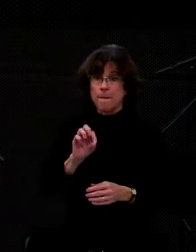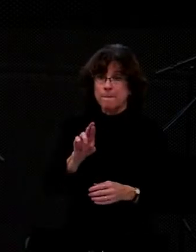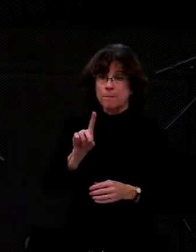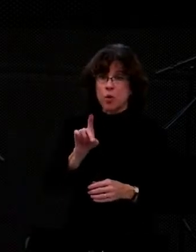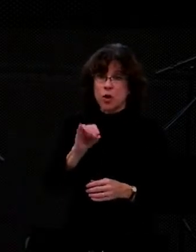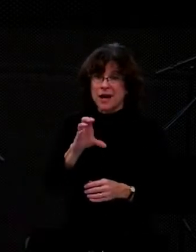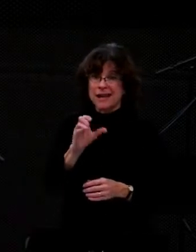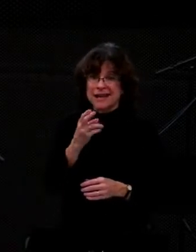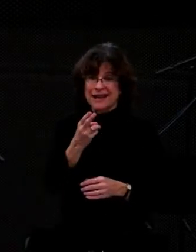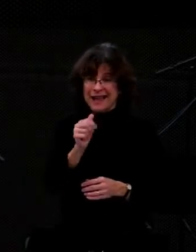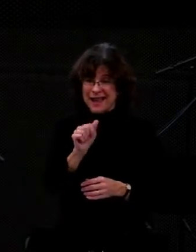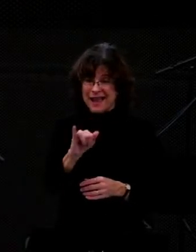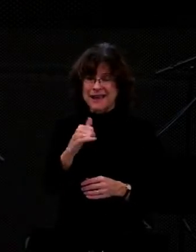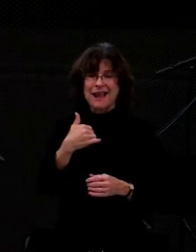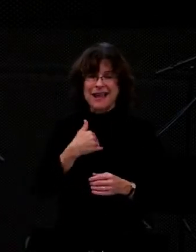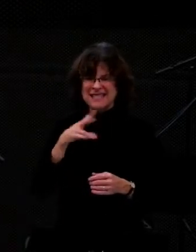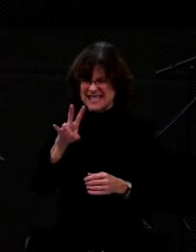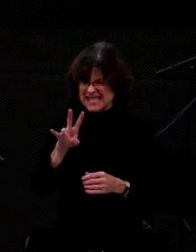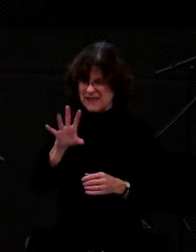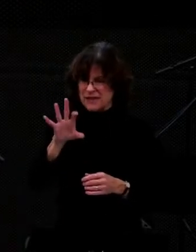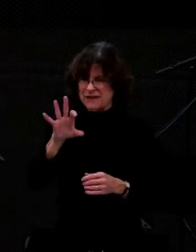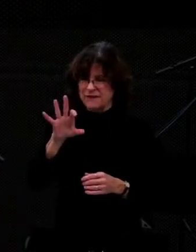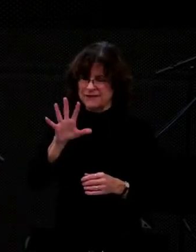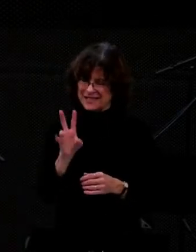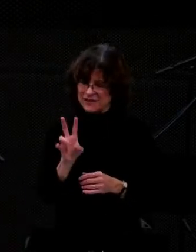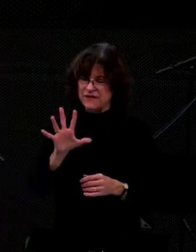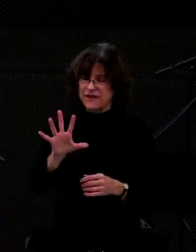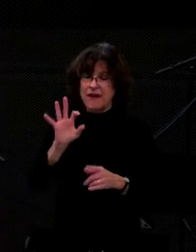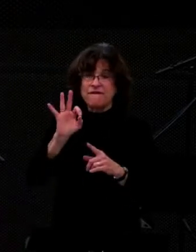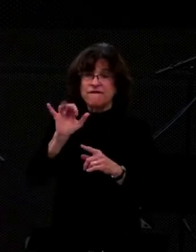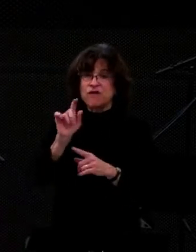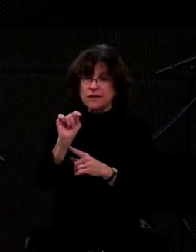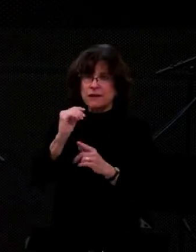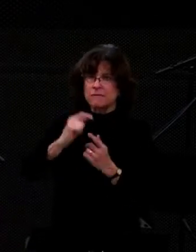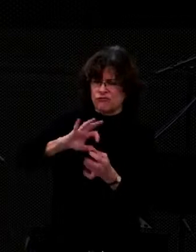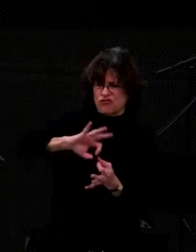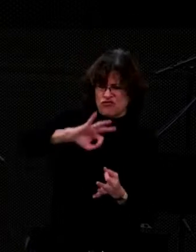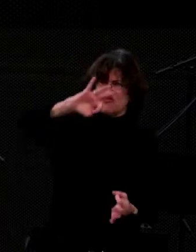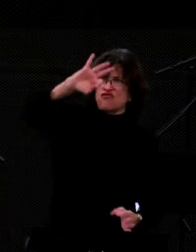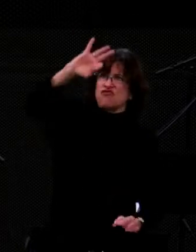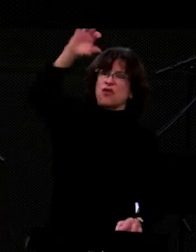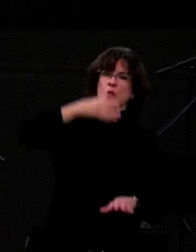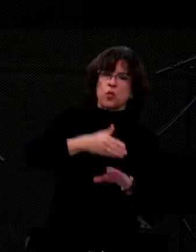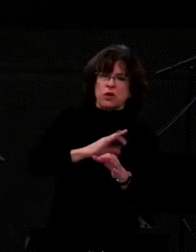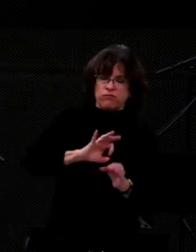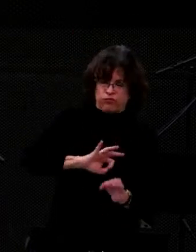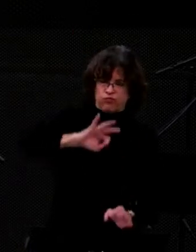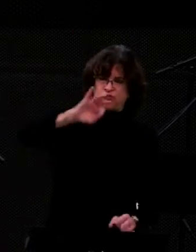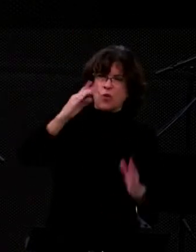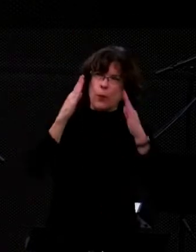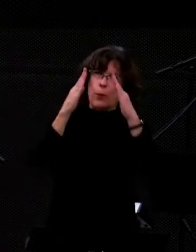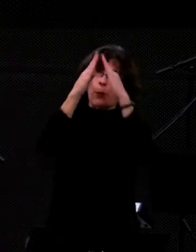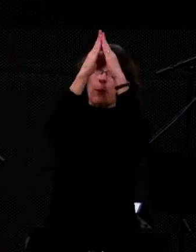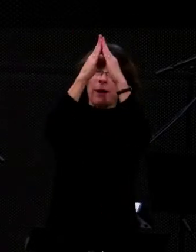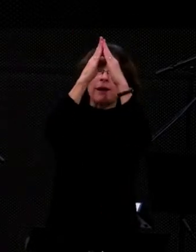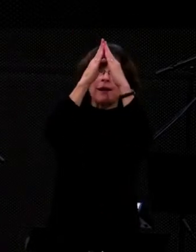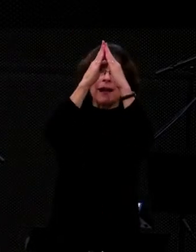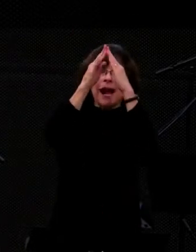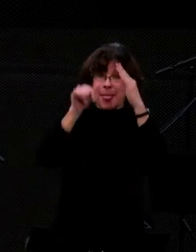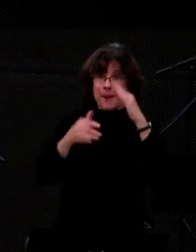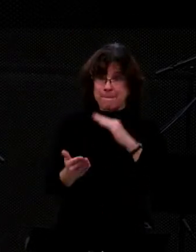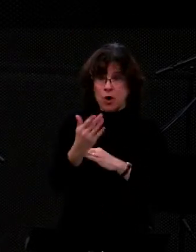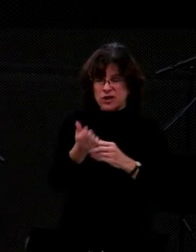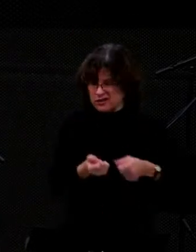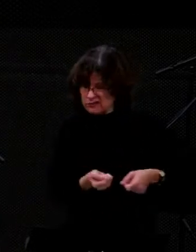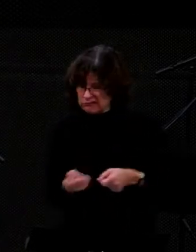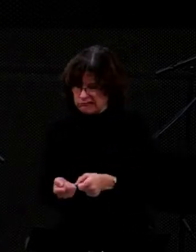stake built that he is going to impale Mordecai on in the morning. And his wife says, "You go and